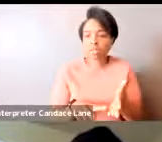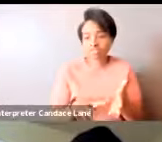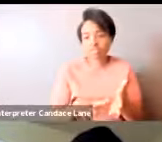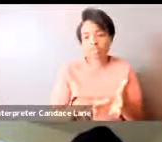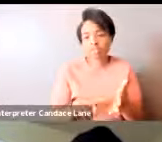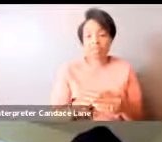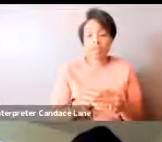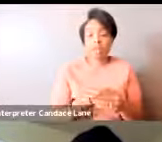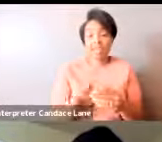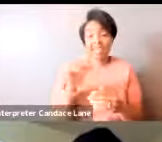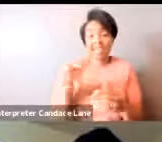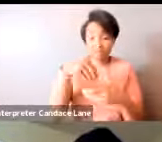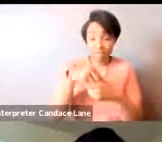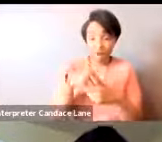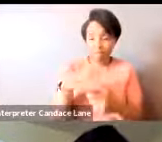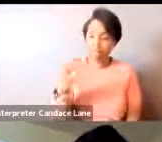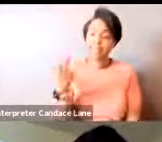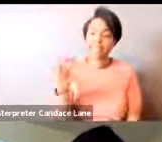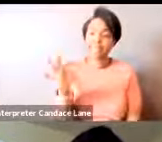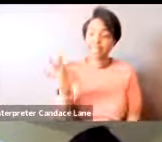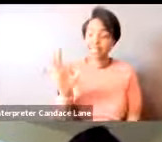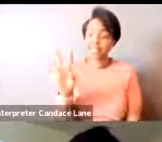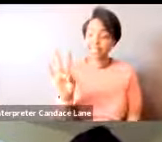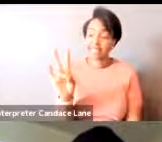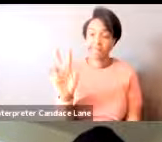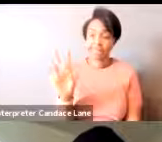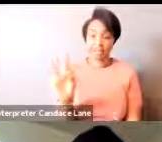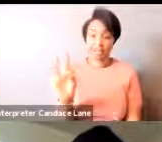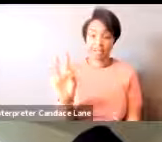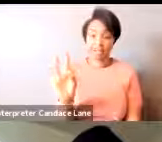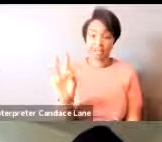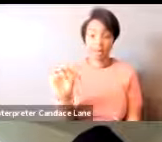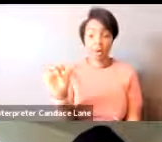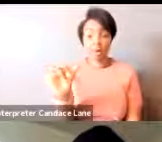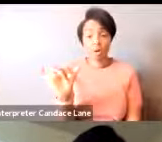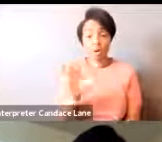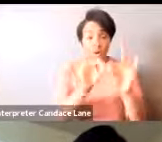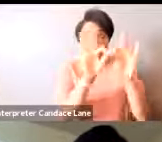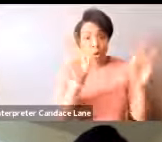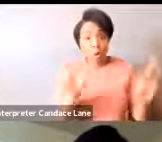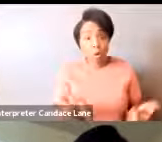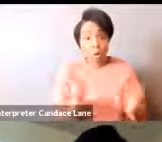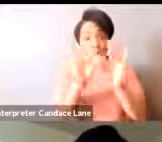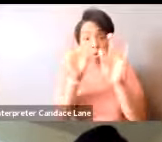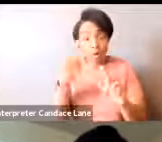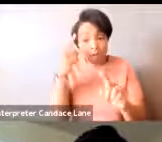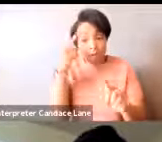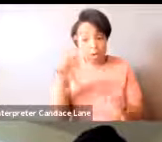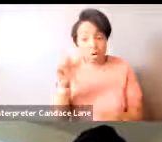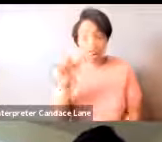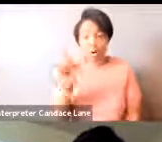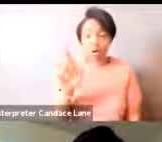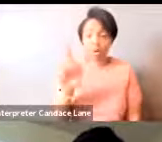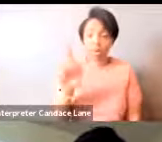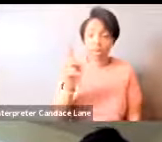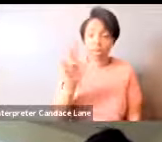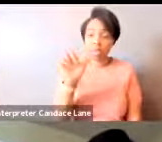1978, and Think, Poems for Aretha Franklin Inauguration Day Hat in